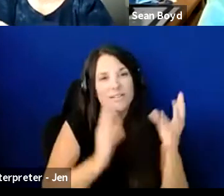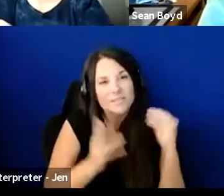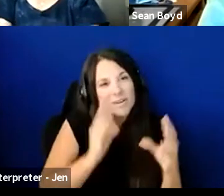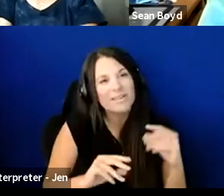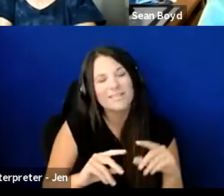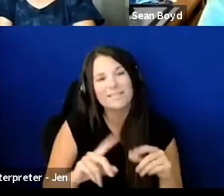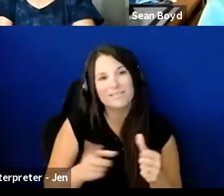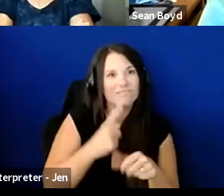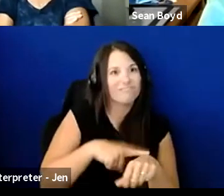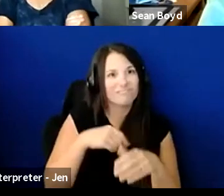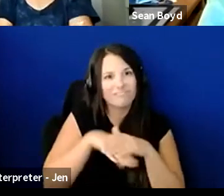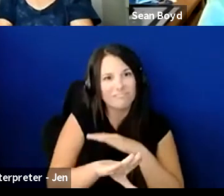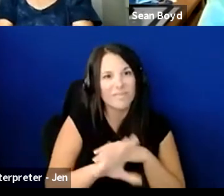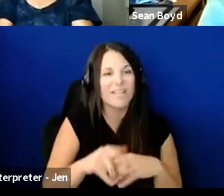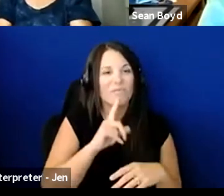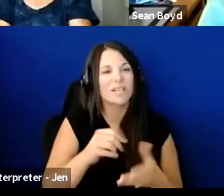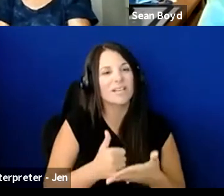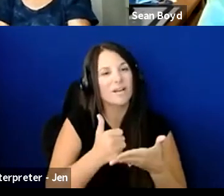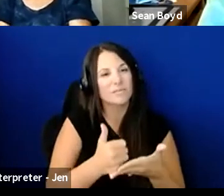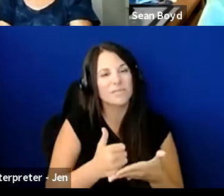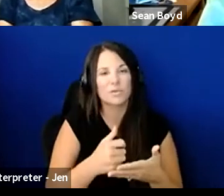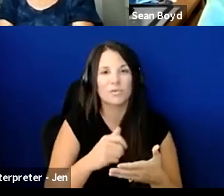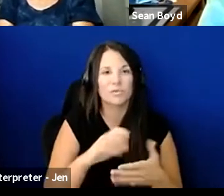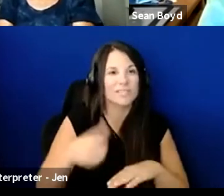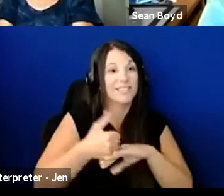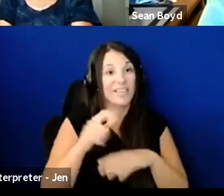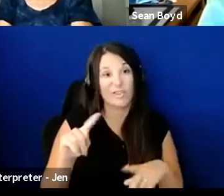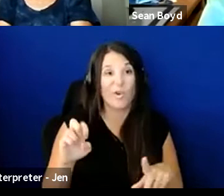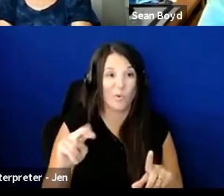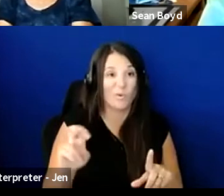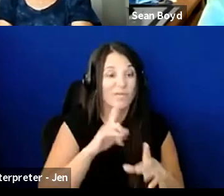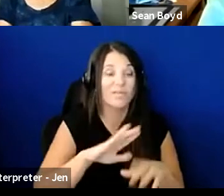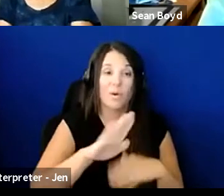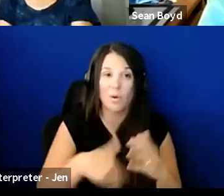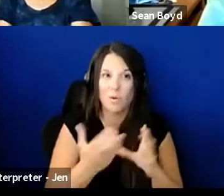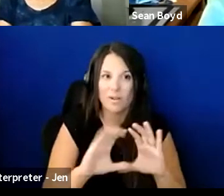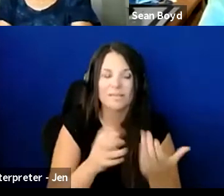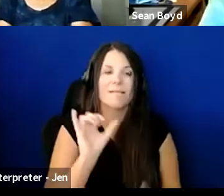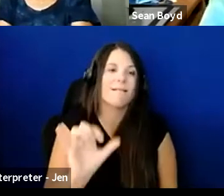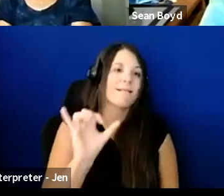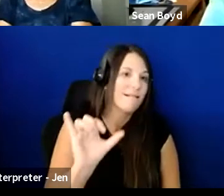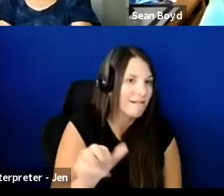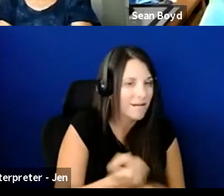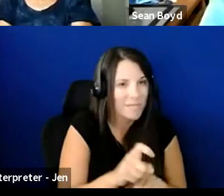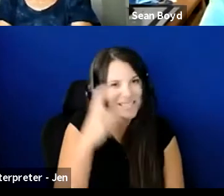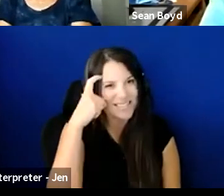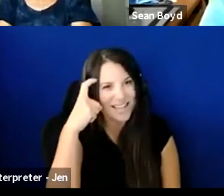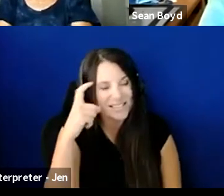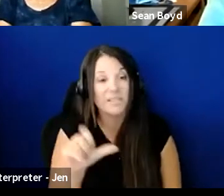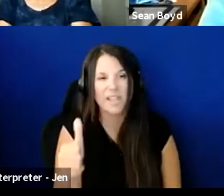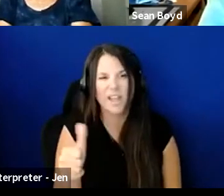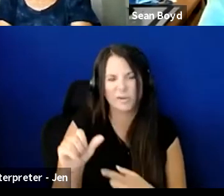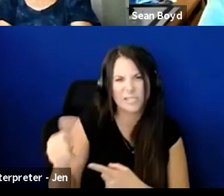for the first time, like really sets the tone for the whole thing, right? And that made so much sense to me, and then the other 3 10s are like,